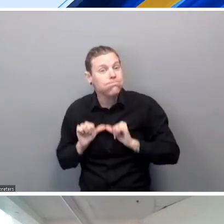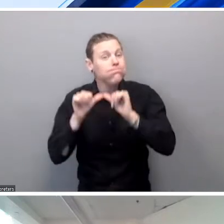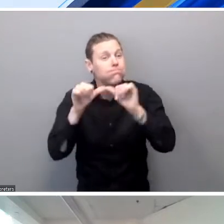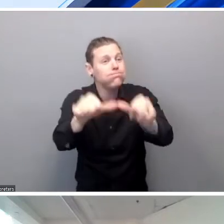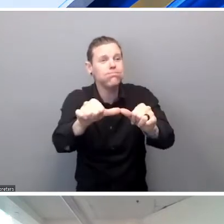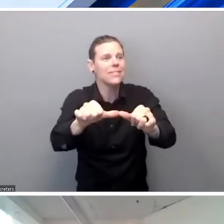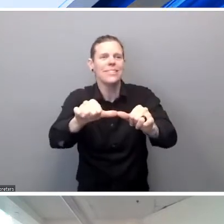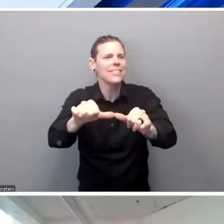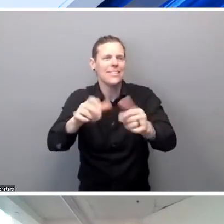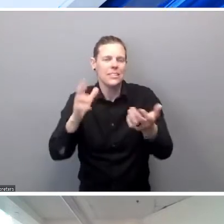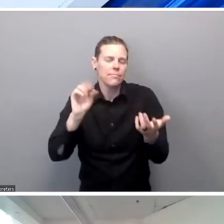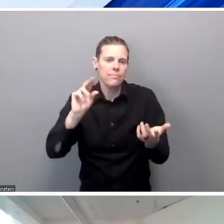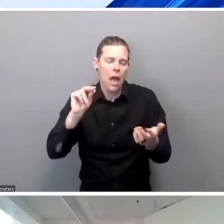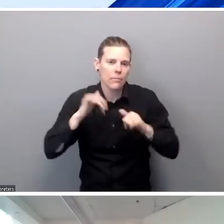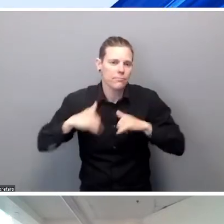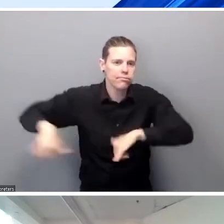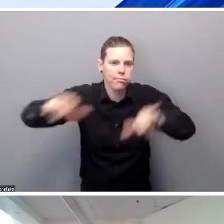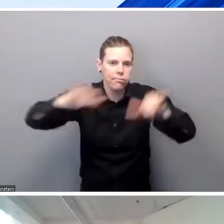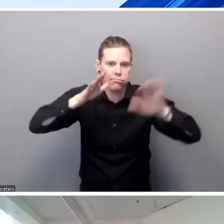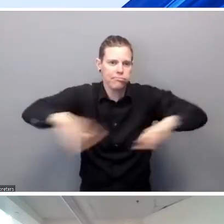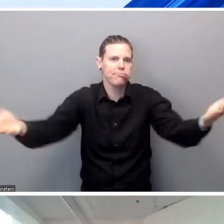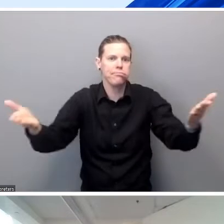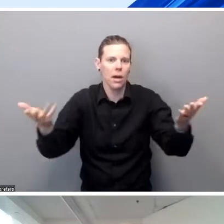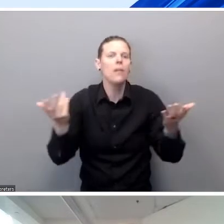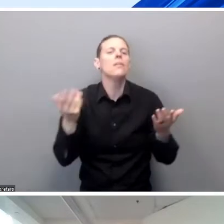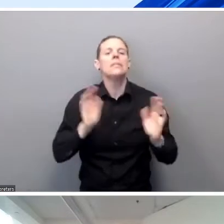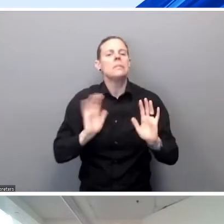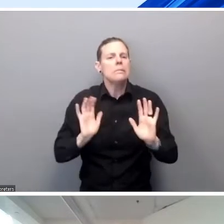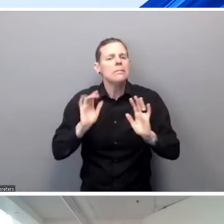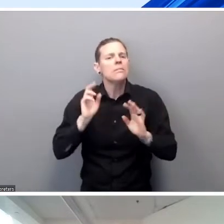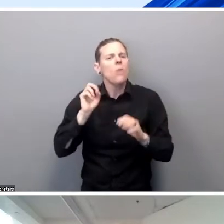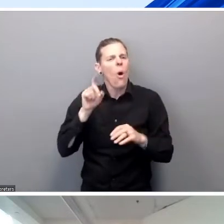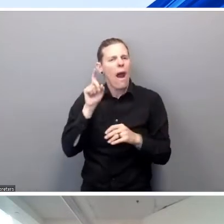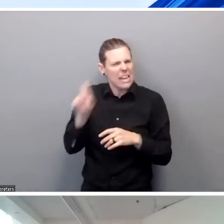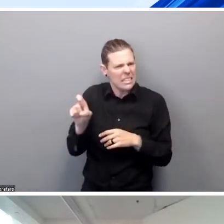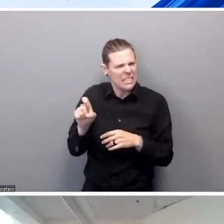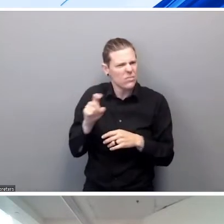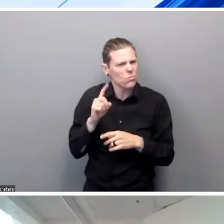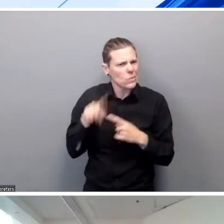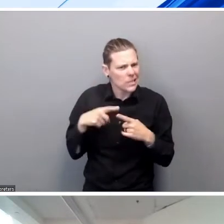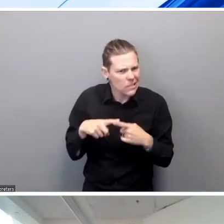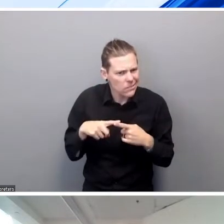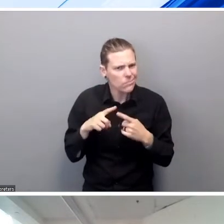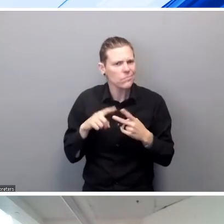no, and I think Christine outlined it really well. We're not going to be able to say anything intelligent